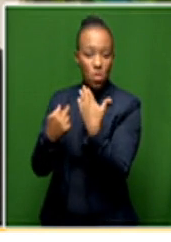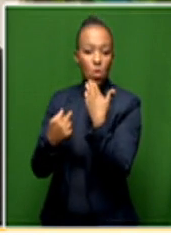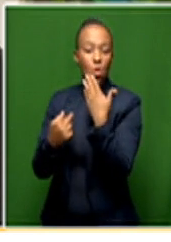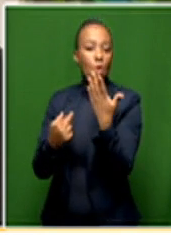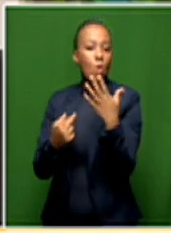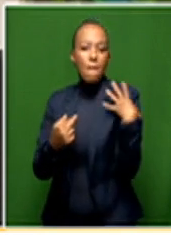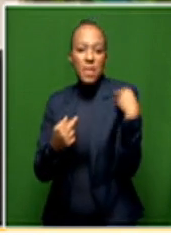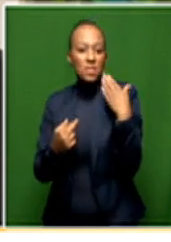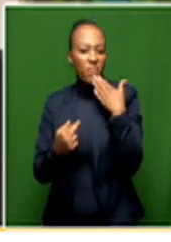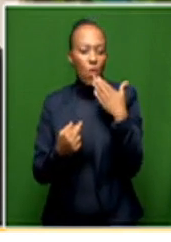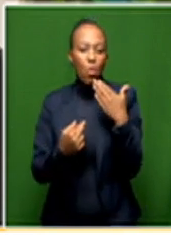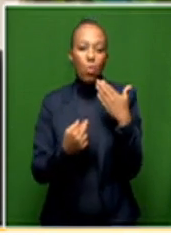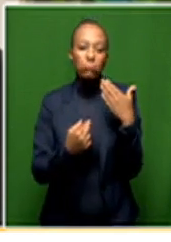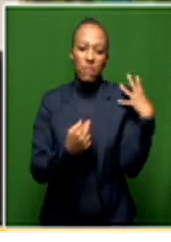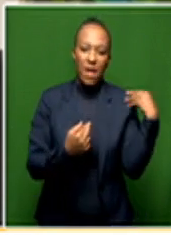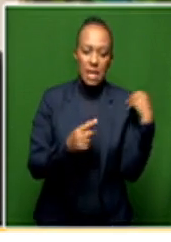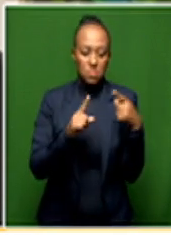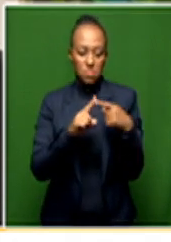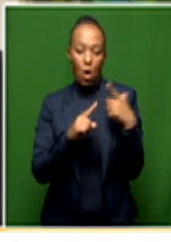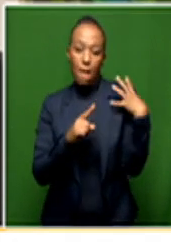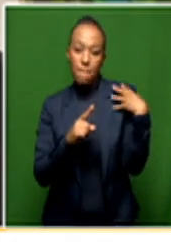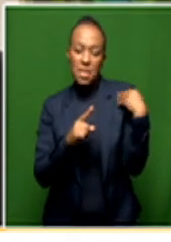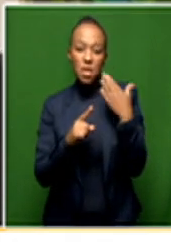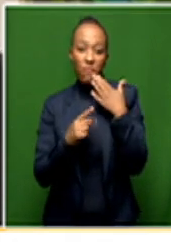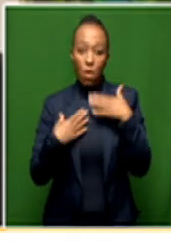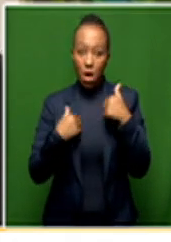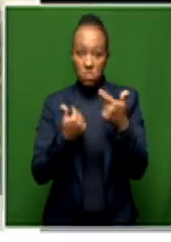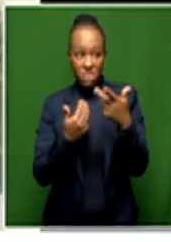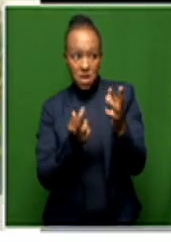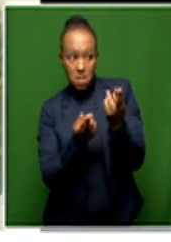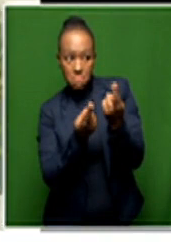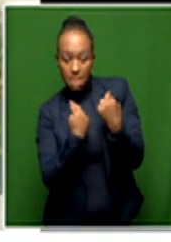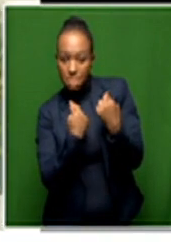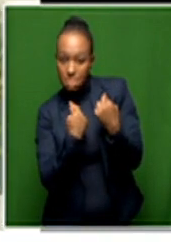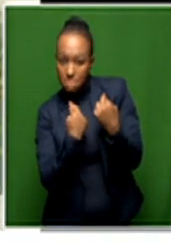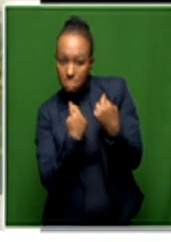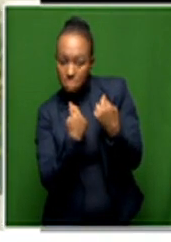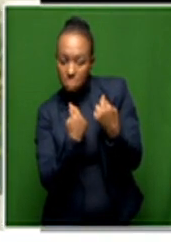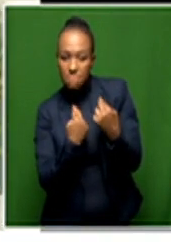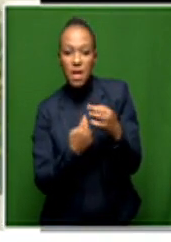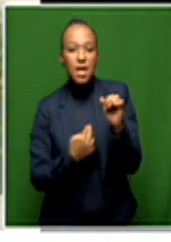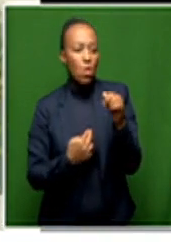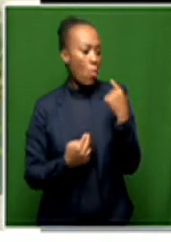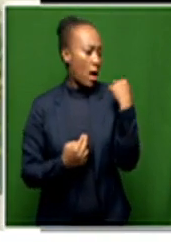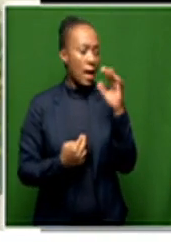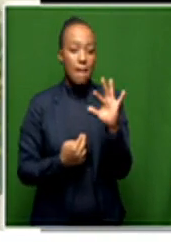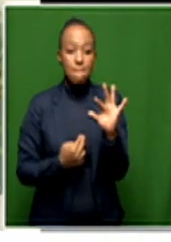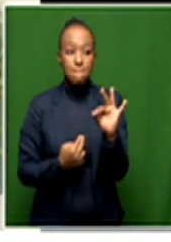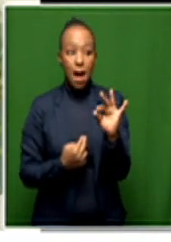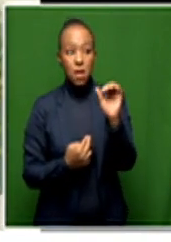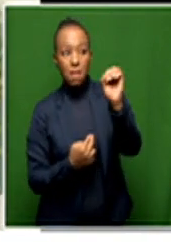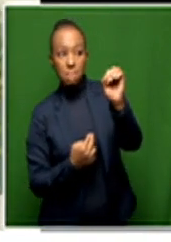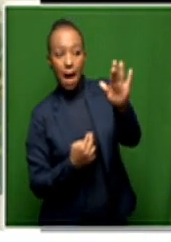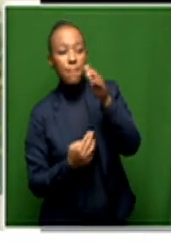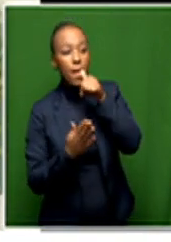of Finance or the Minister of Health? No, we haven't. Well, the letter was transmitted to them on Monday, and so